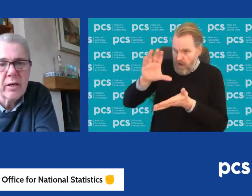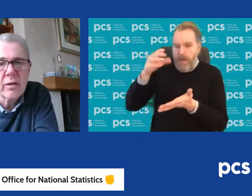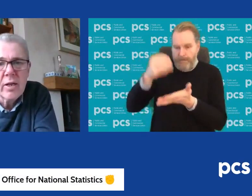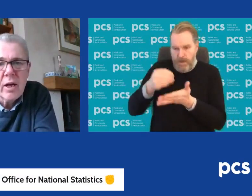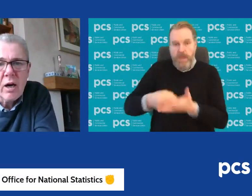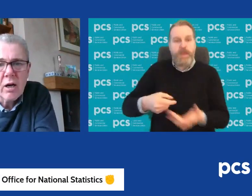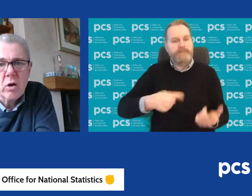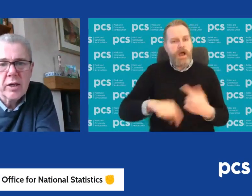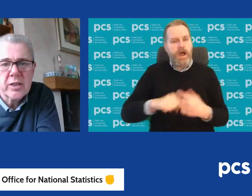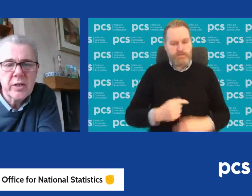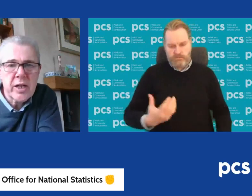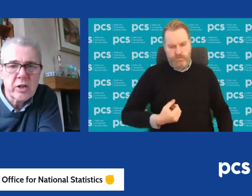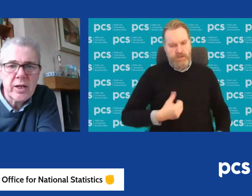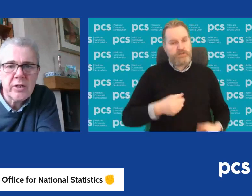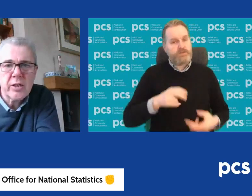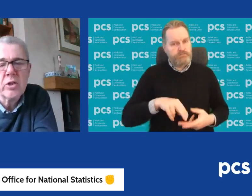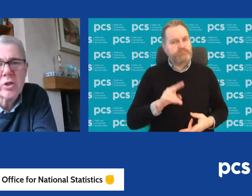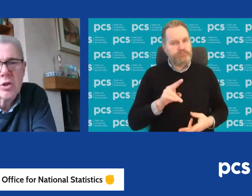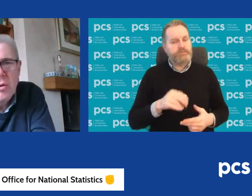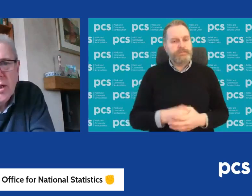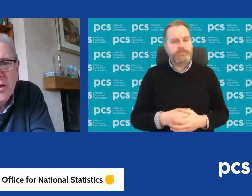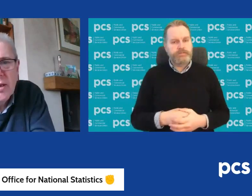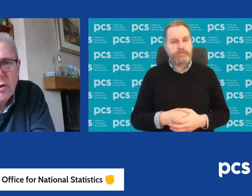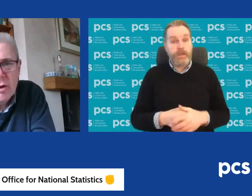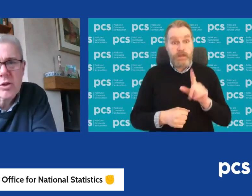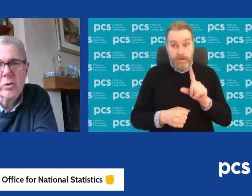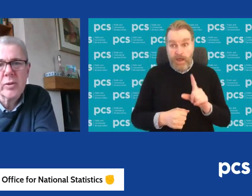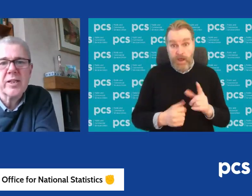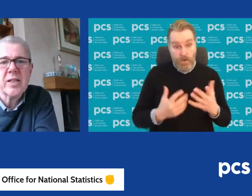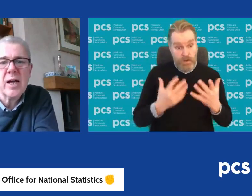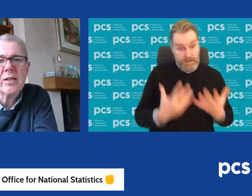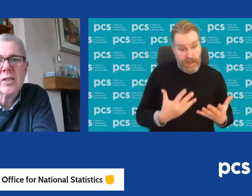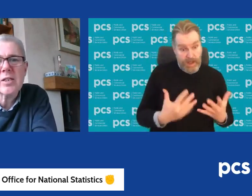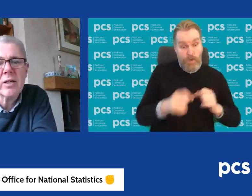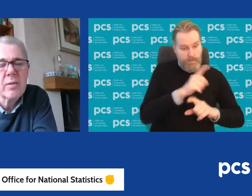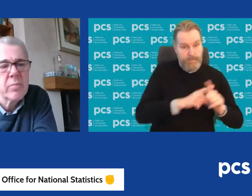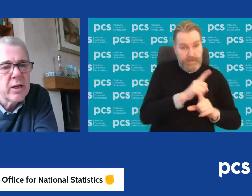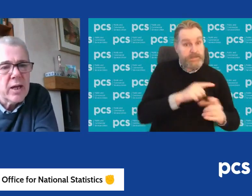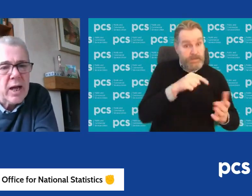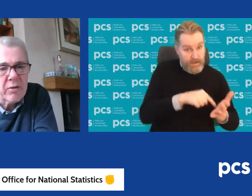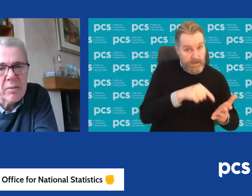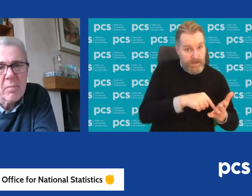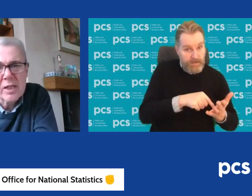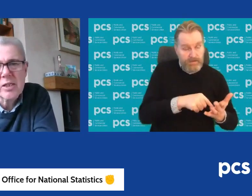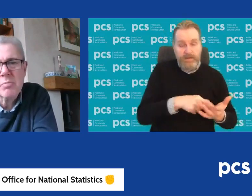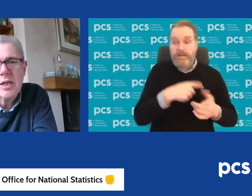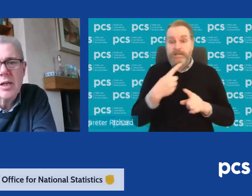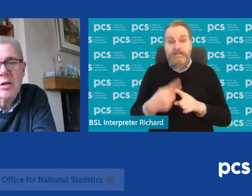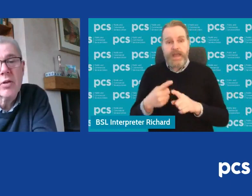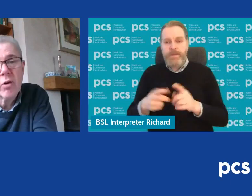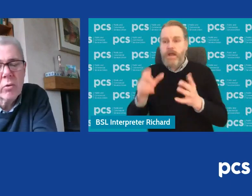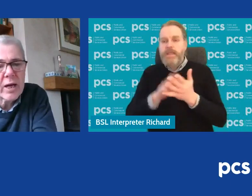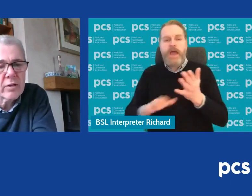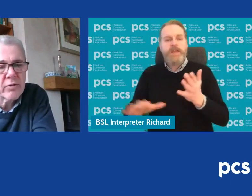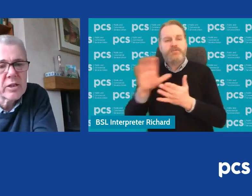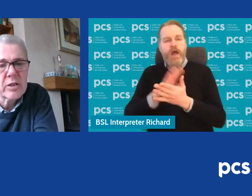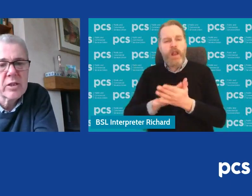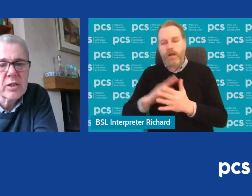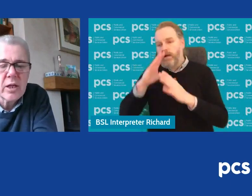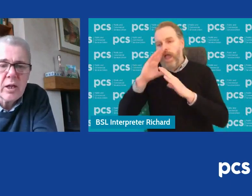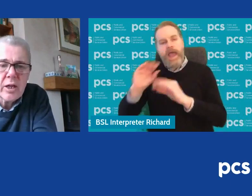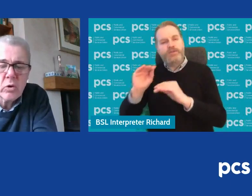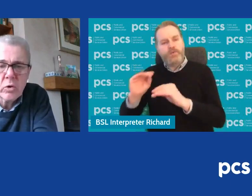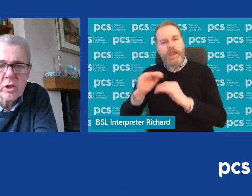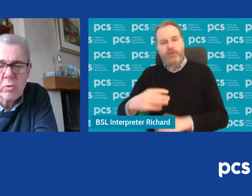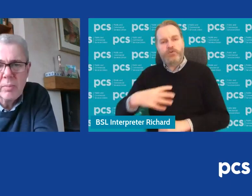meeting here, our colleagues in the National Education Union are also at exactly this time having a mass meeting of their own